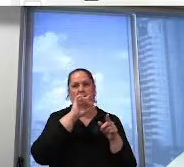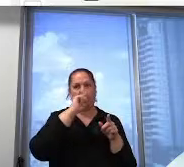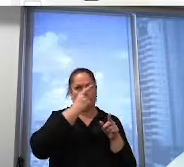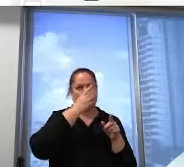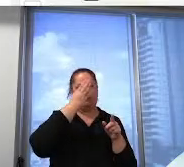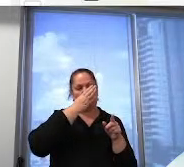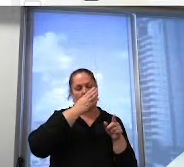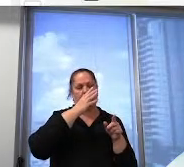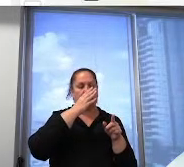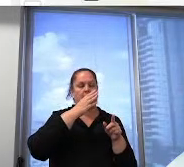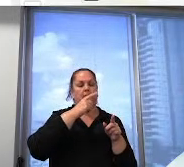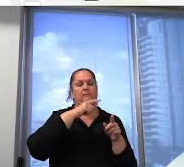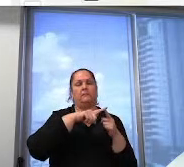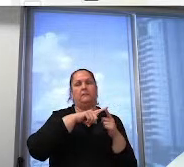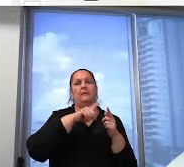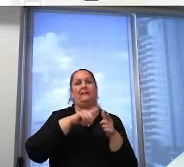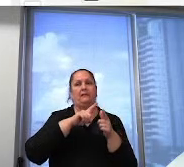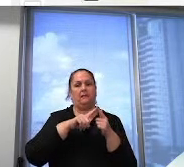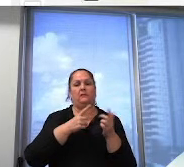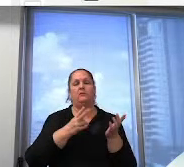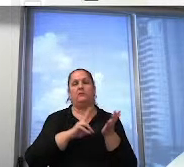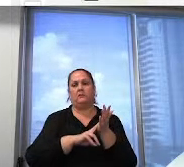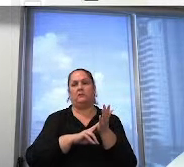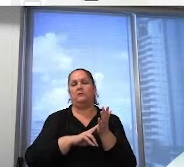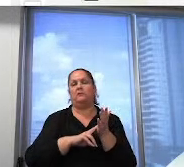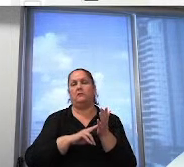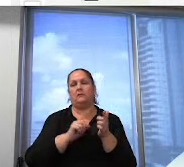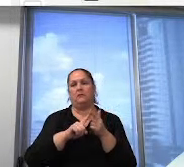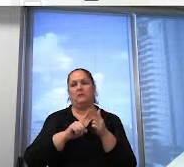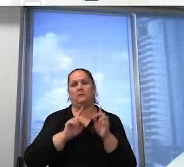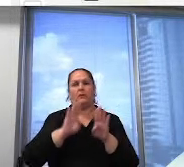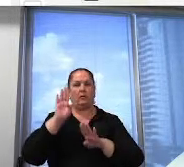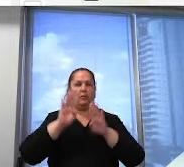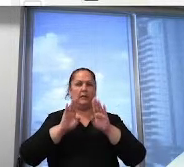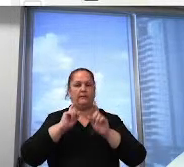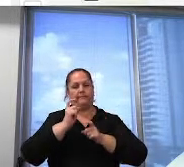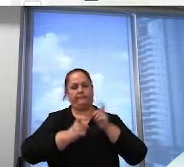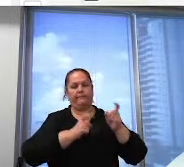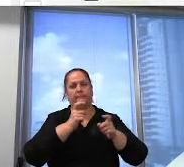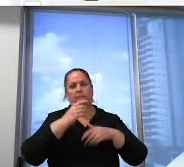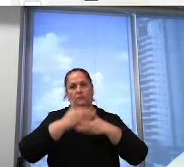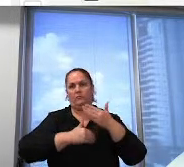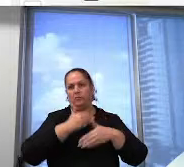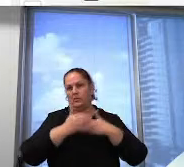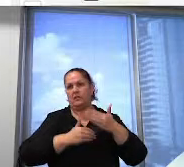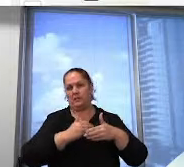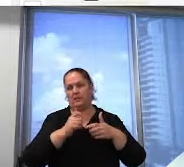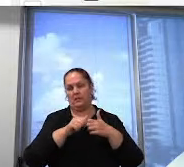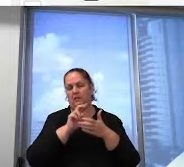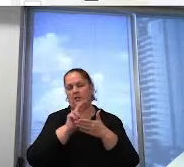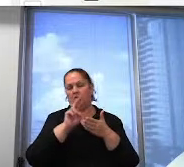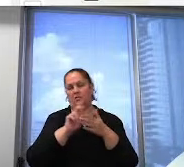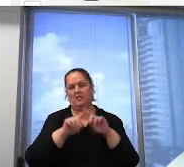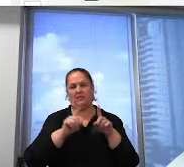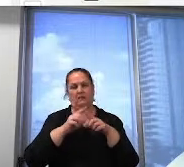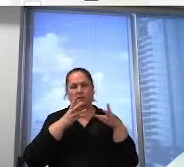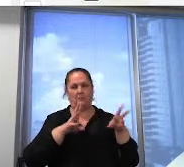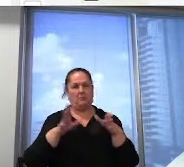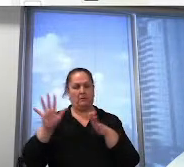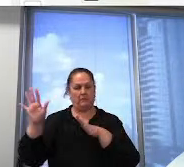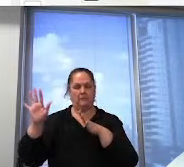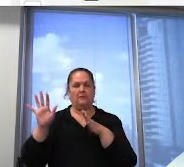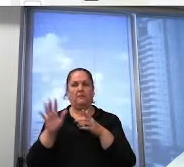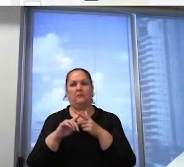that at the front end with them. Then the contractor will go through a awarding process depending on the type of contract structure that is used. There are